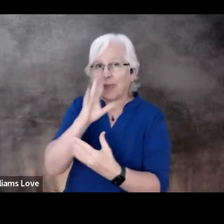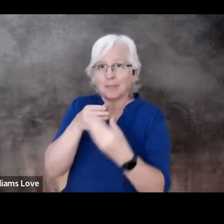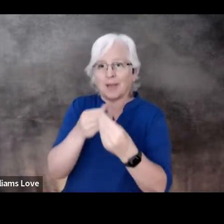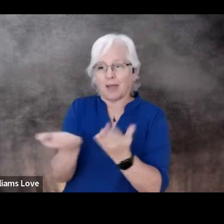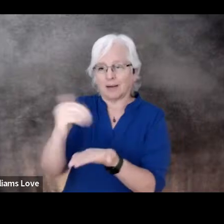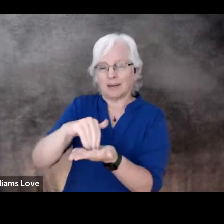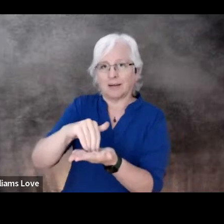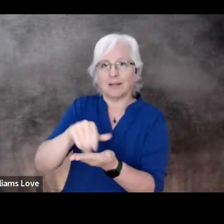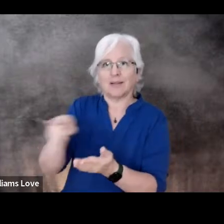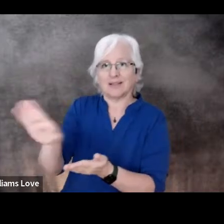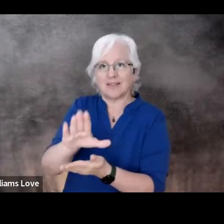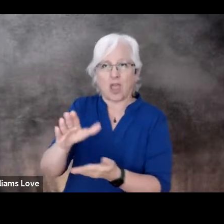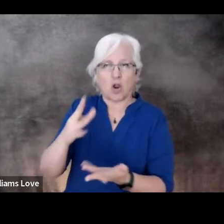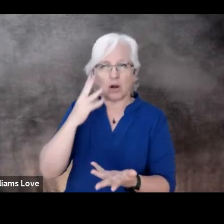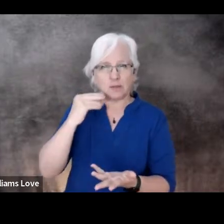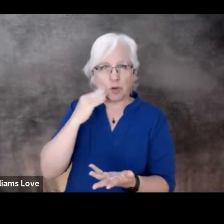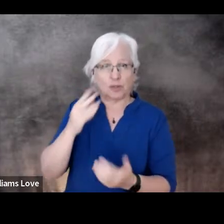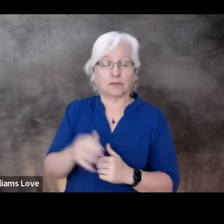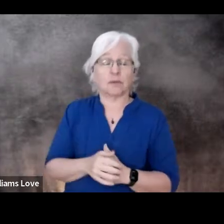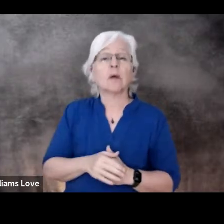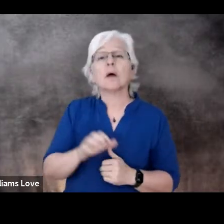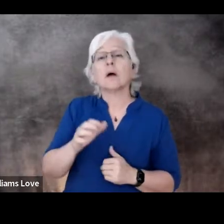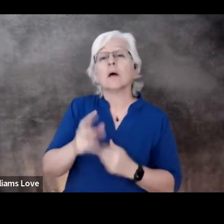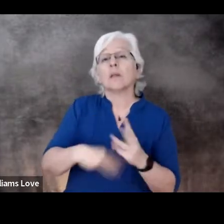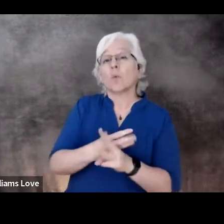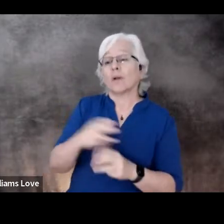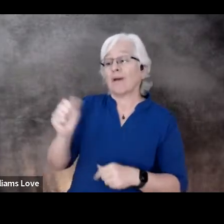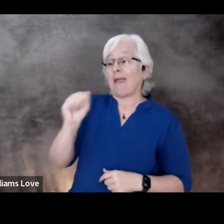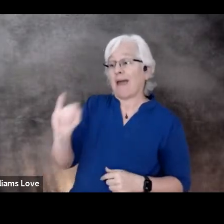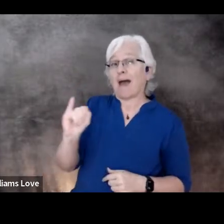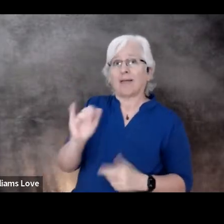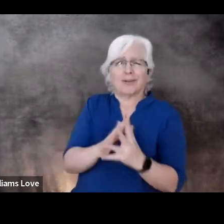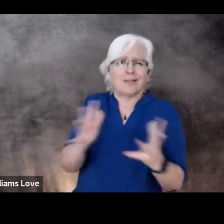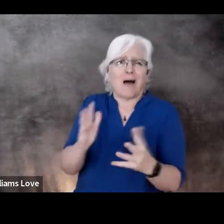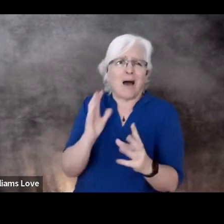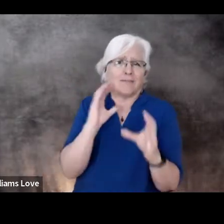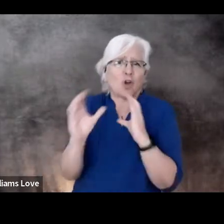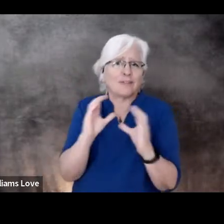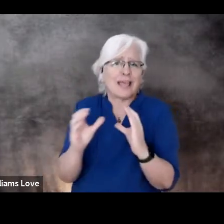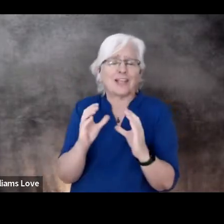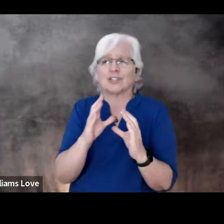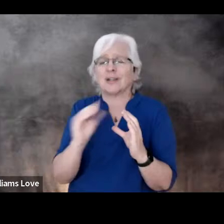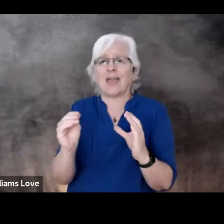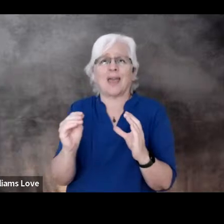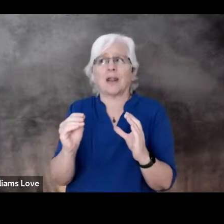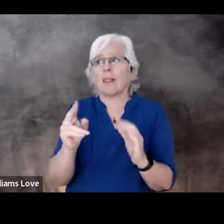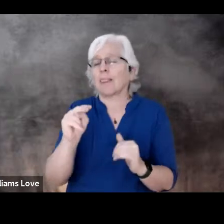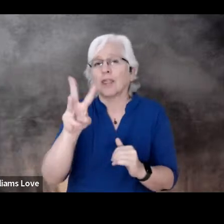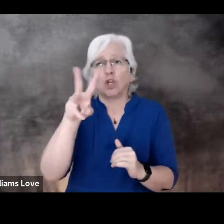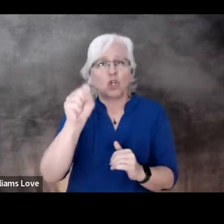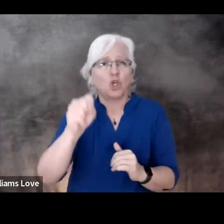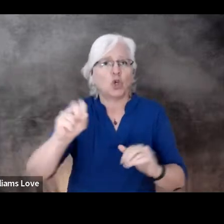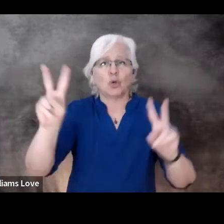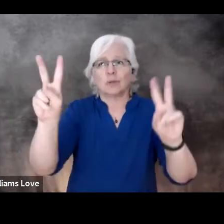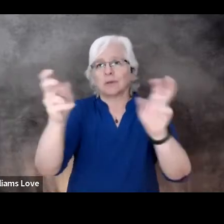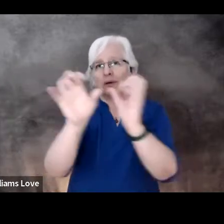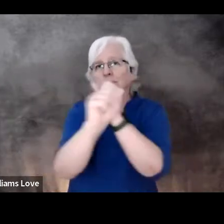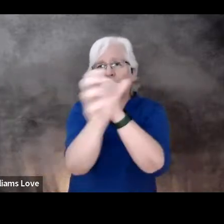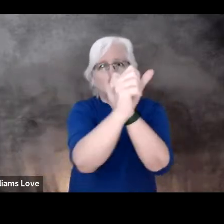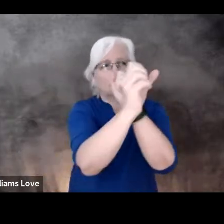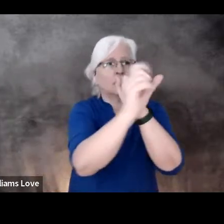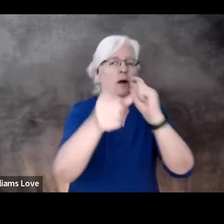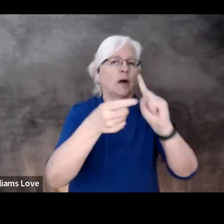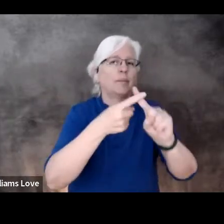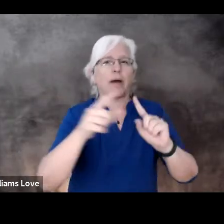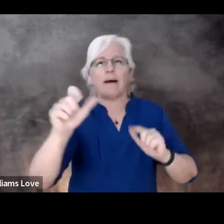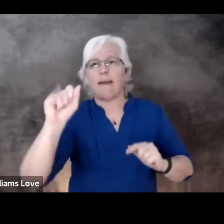them. In the world of AI, there's a lot of conversation and headlines in the news these days about AI risks and